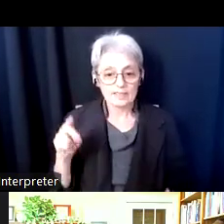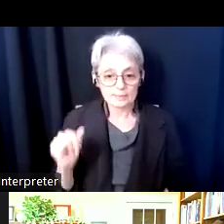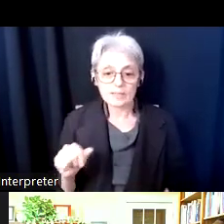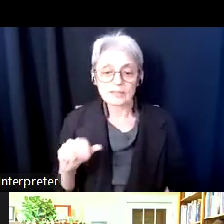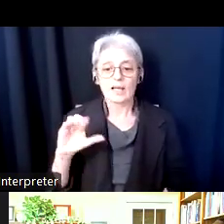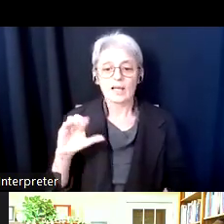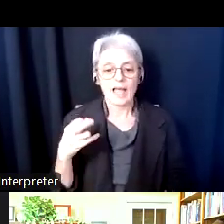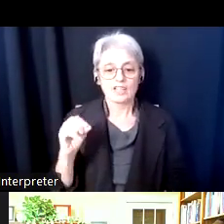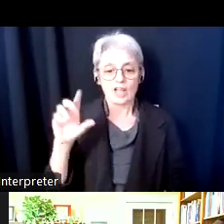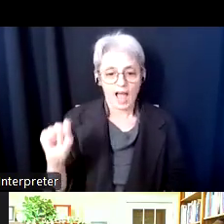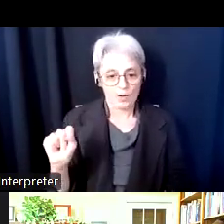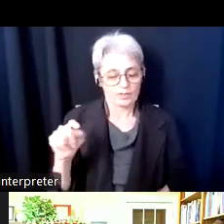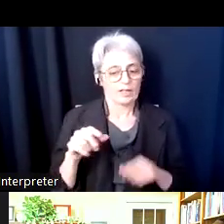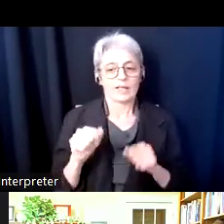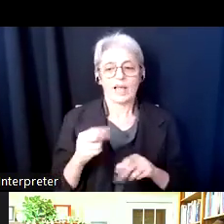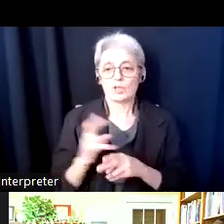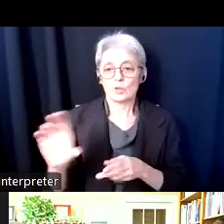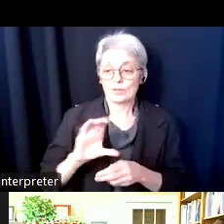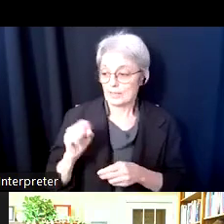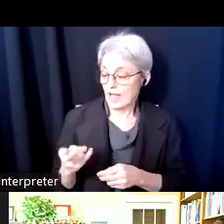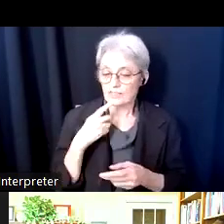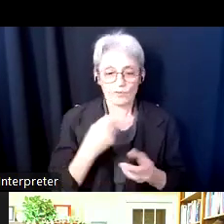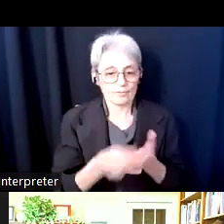the services they needed. The amount of